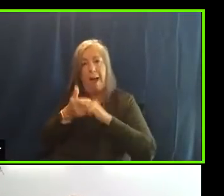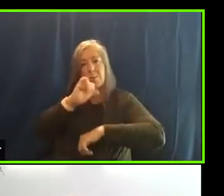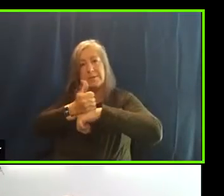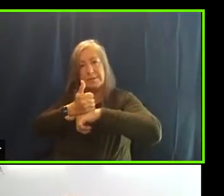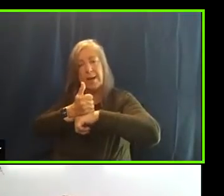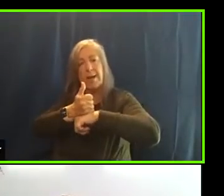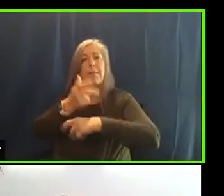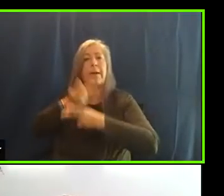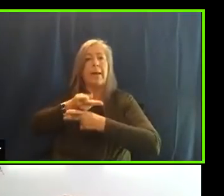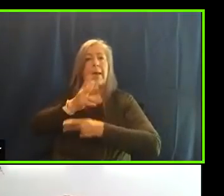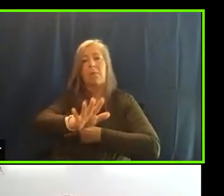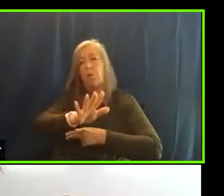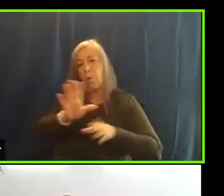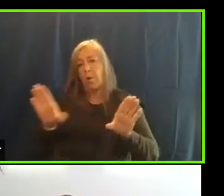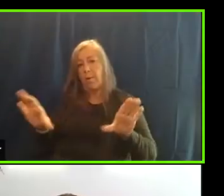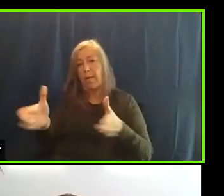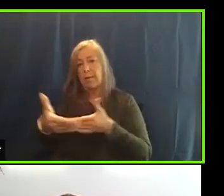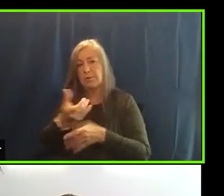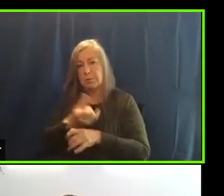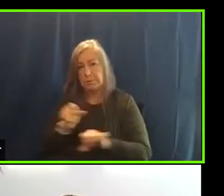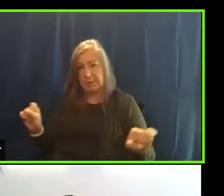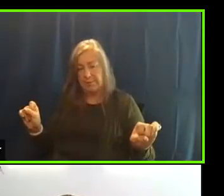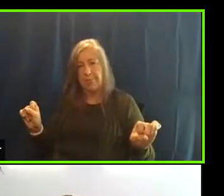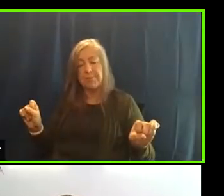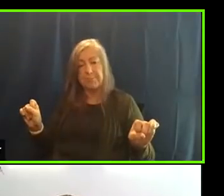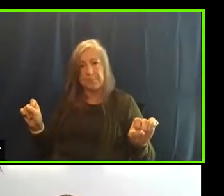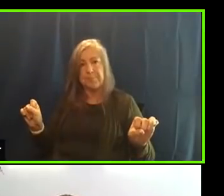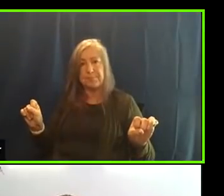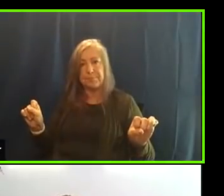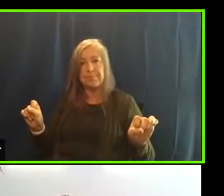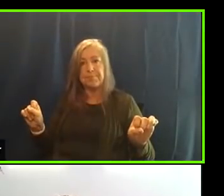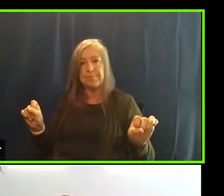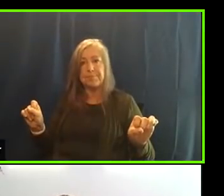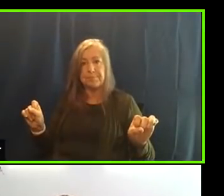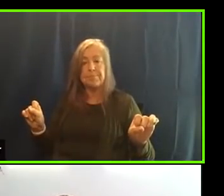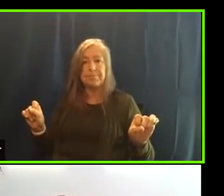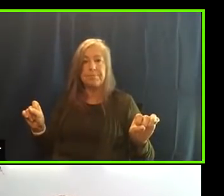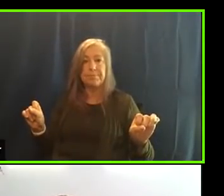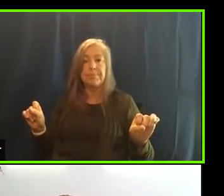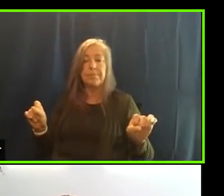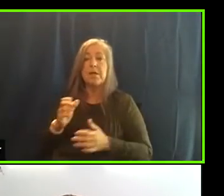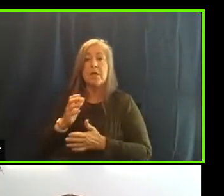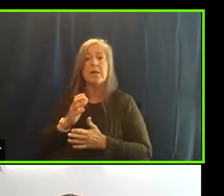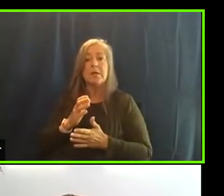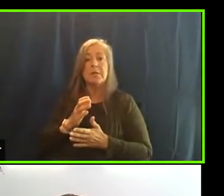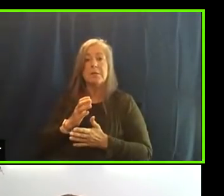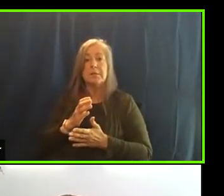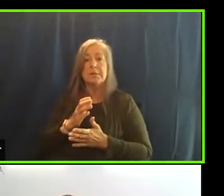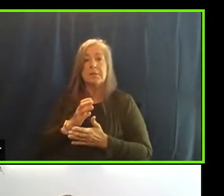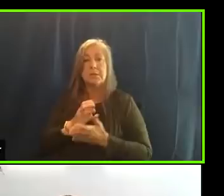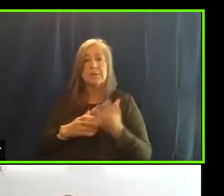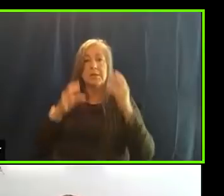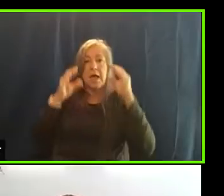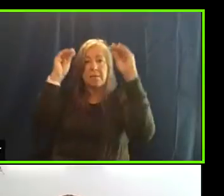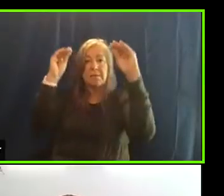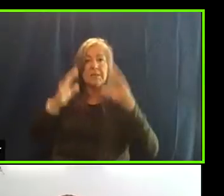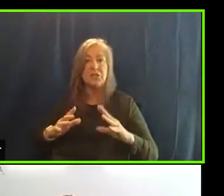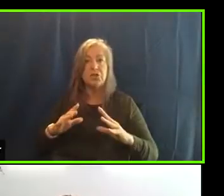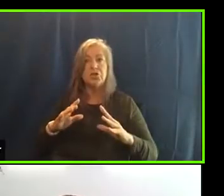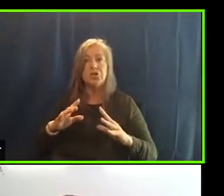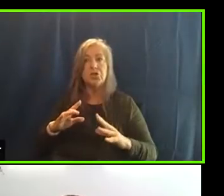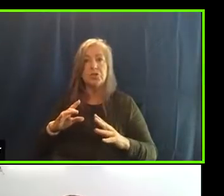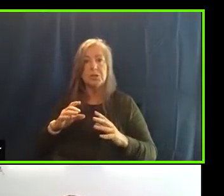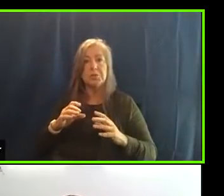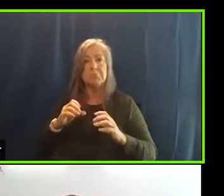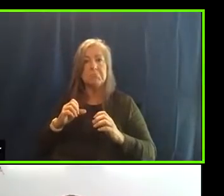staff. Some would prefer being very closely involved in it and just getting a little bit of guidance from the custodians at the building. So